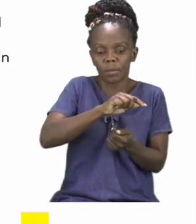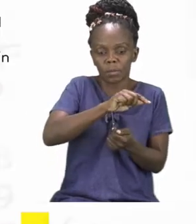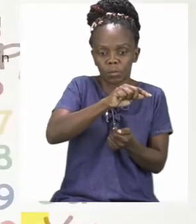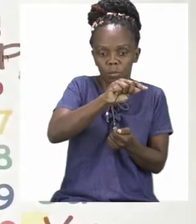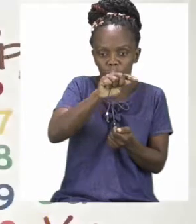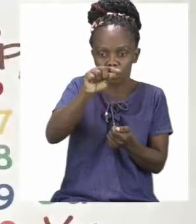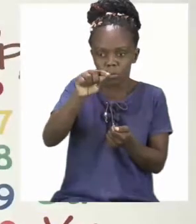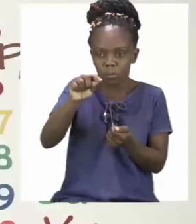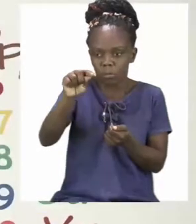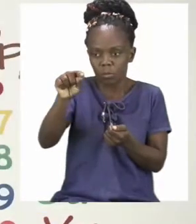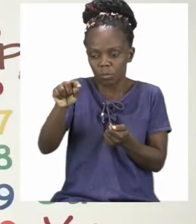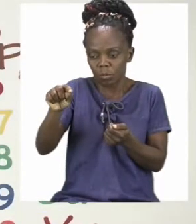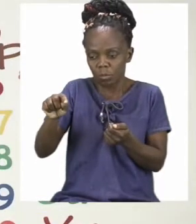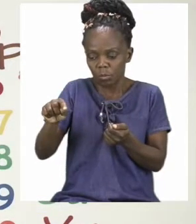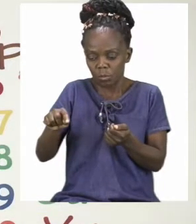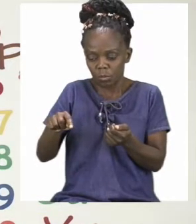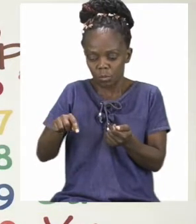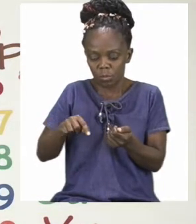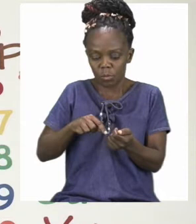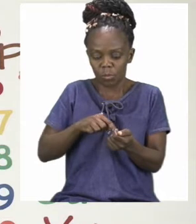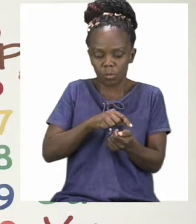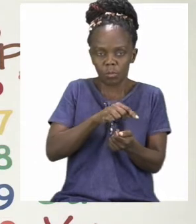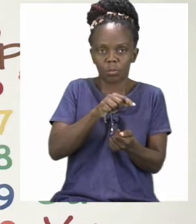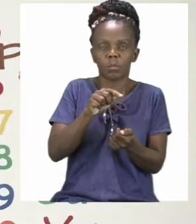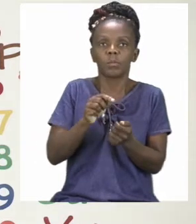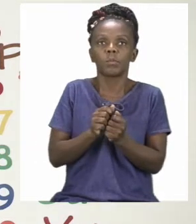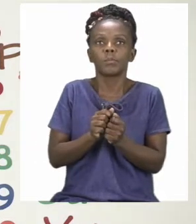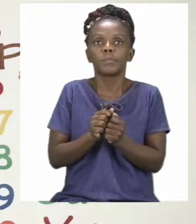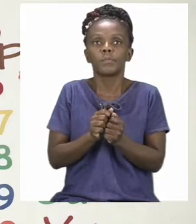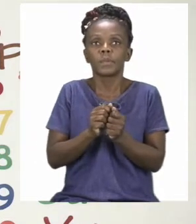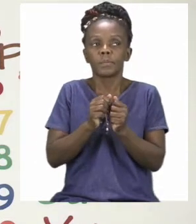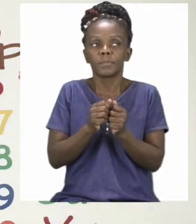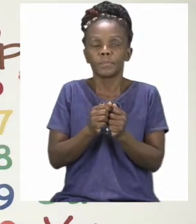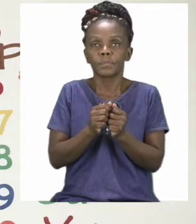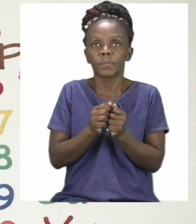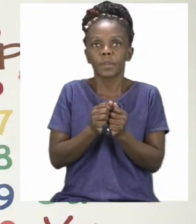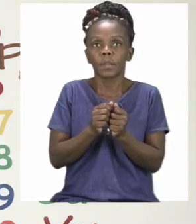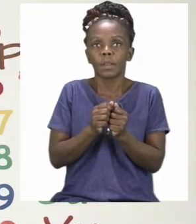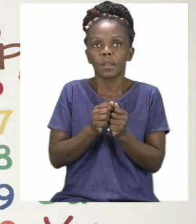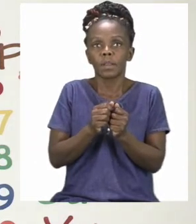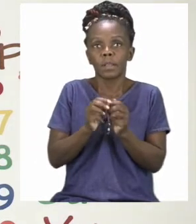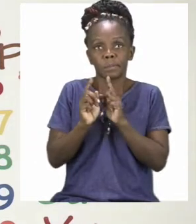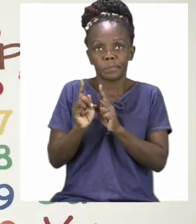look. I have decided to tie a string on my